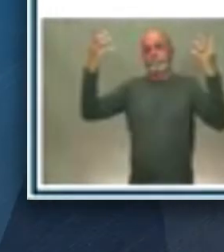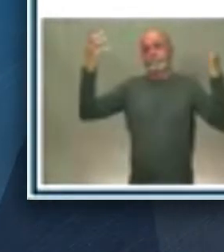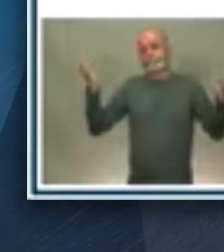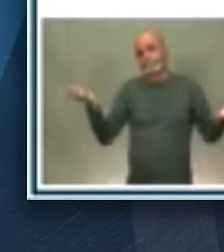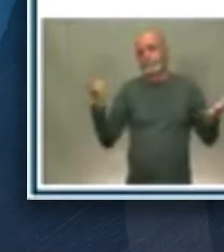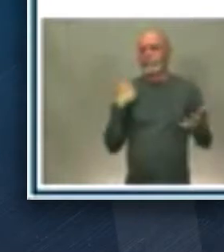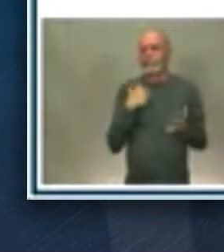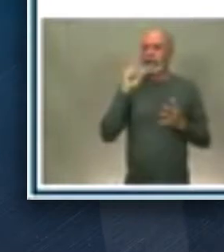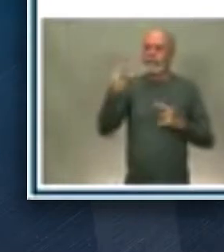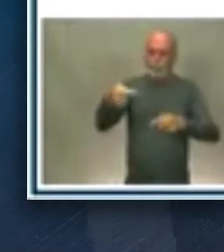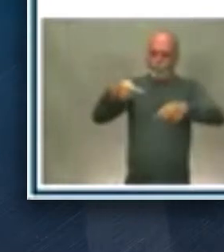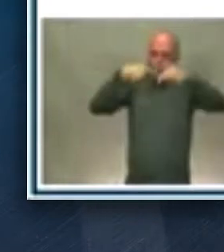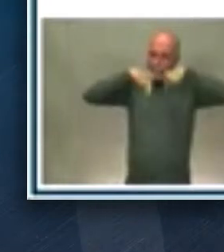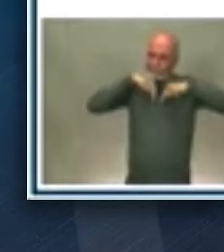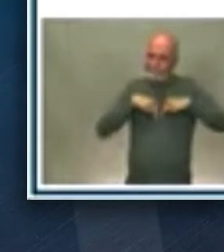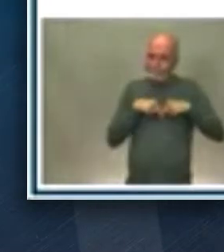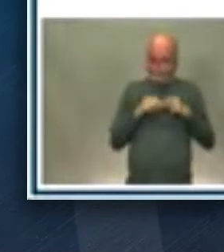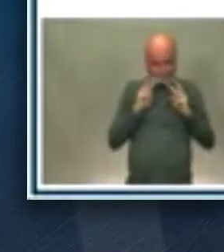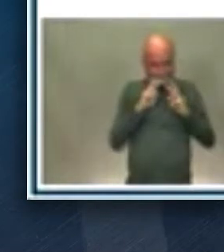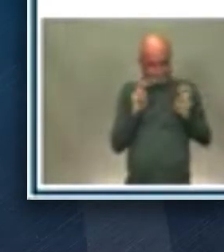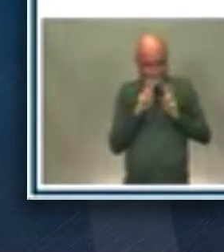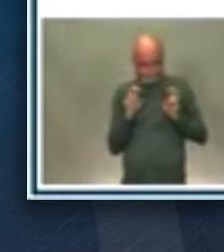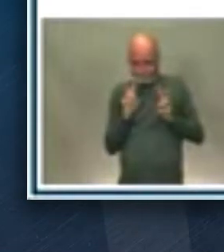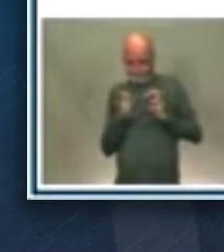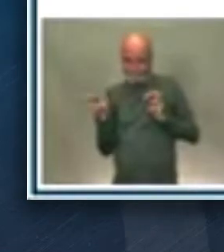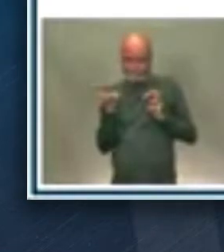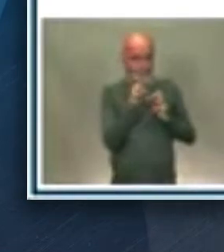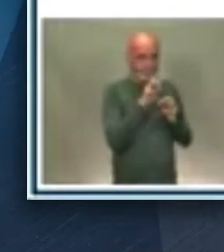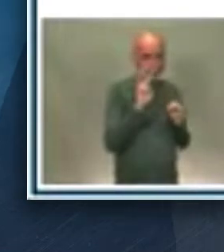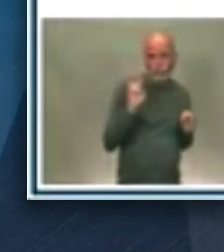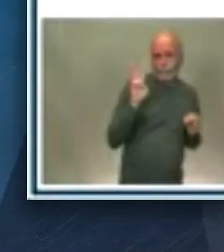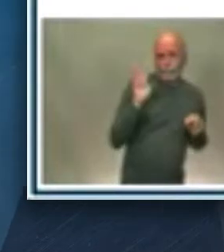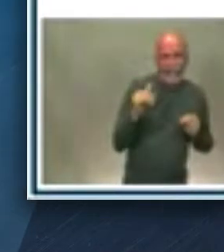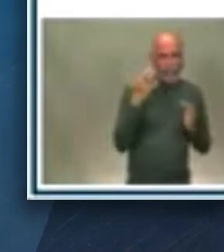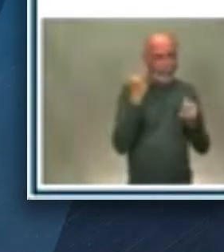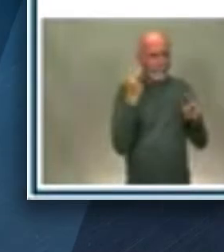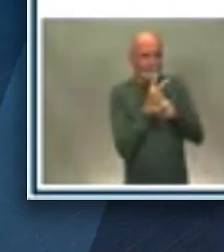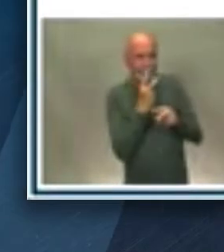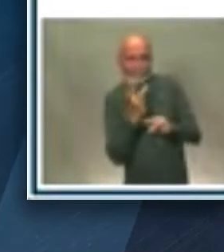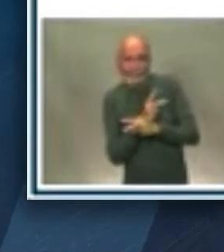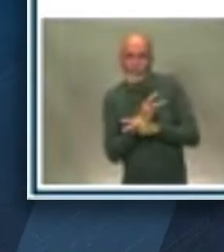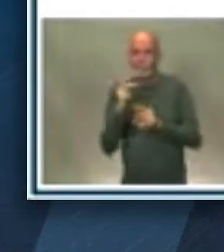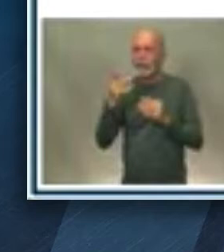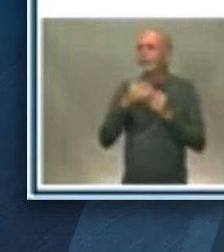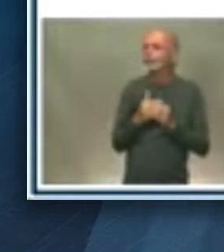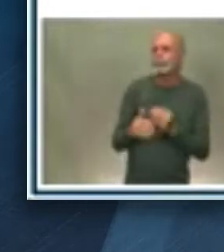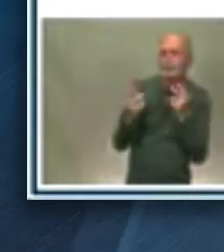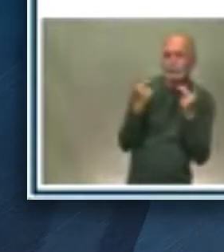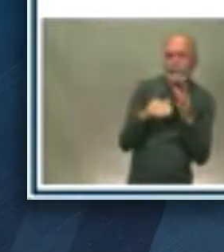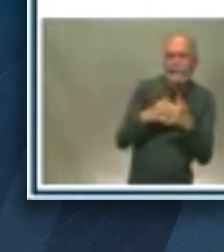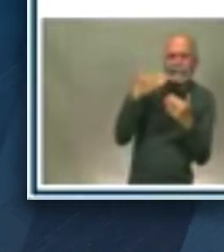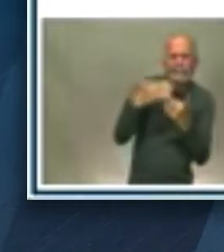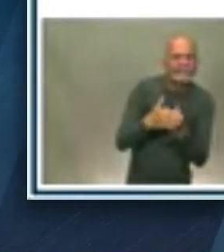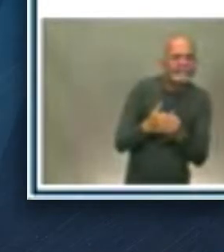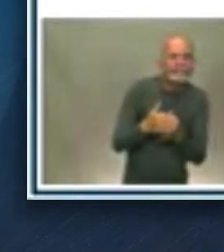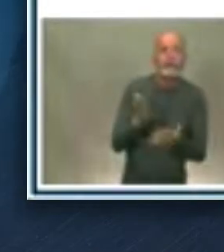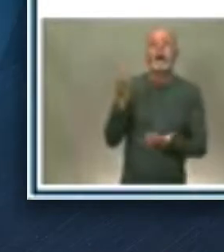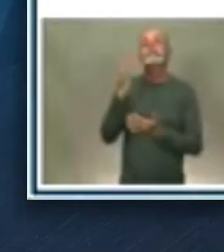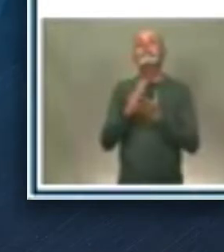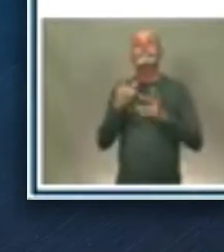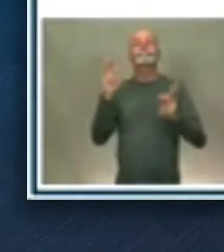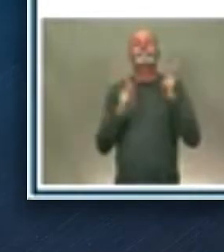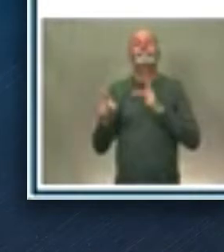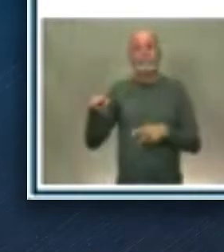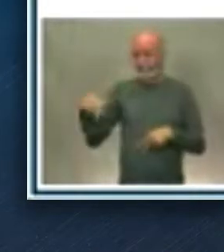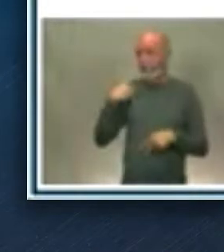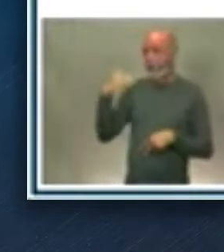back and look at how we do things moving forward, understanding there's reasons why people are out on the street without any homes, and how do